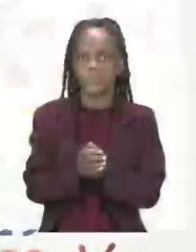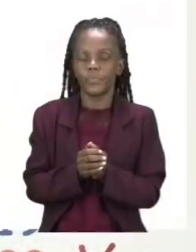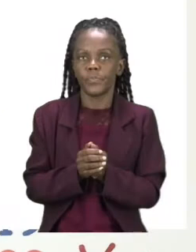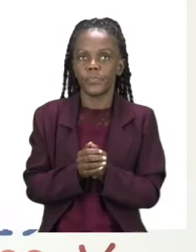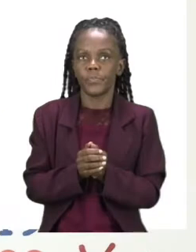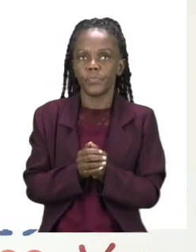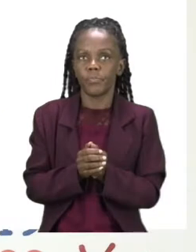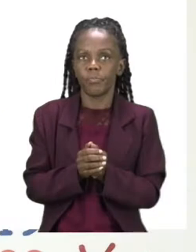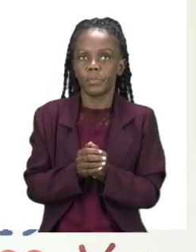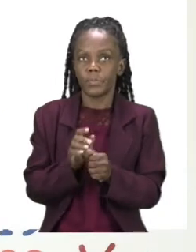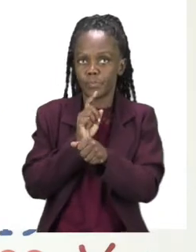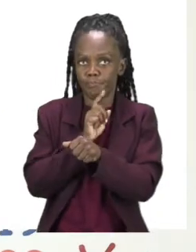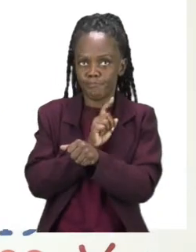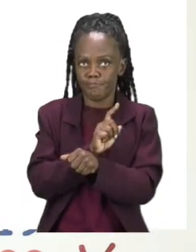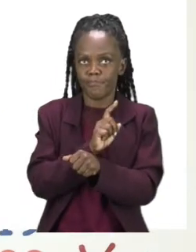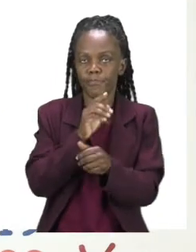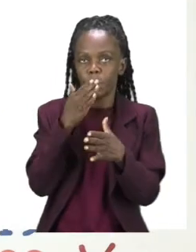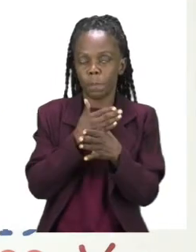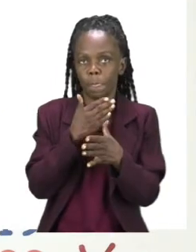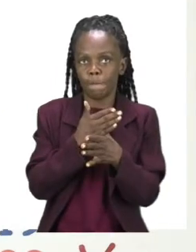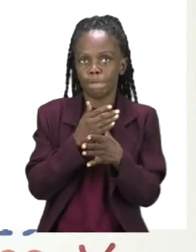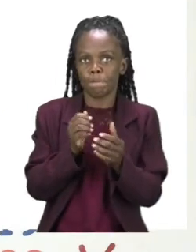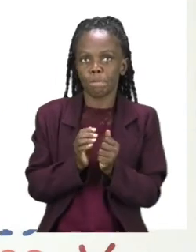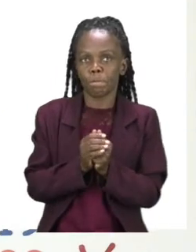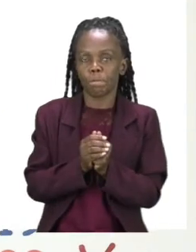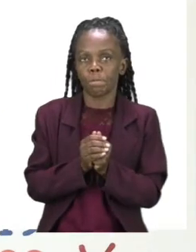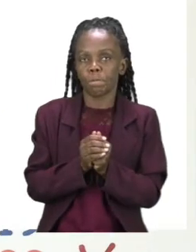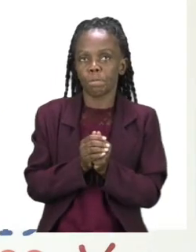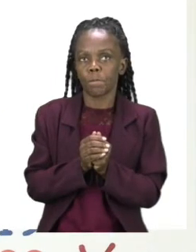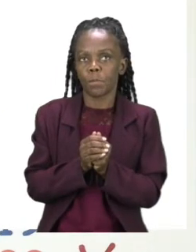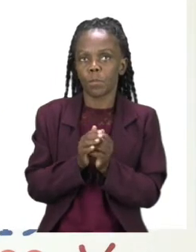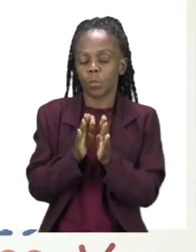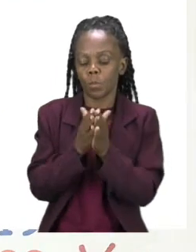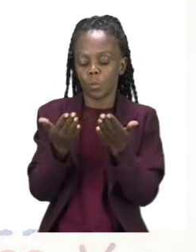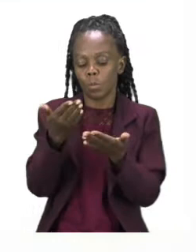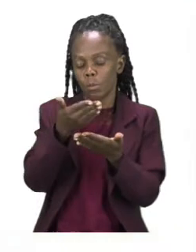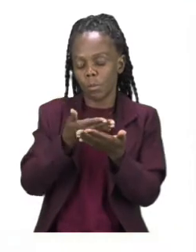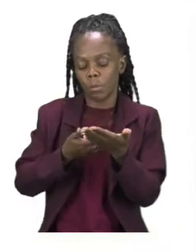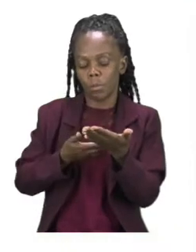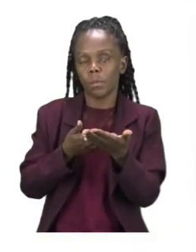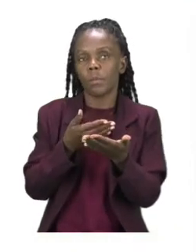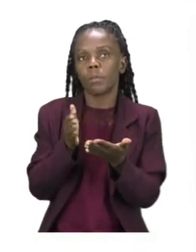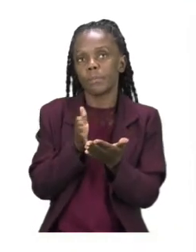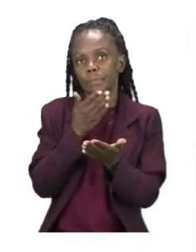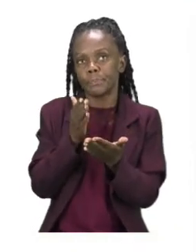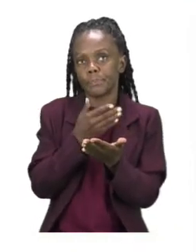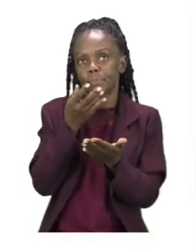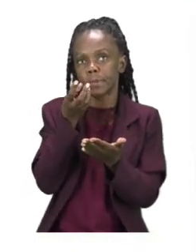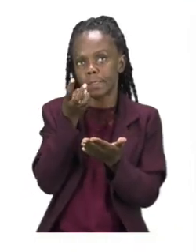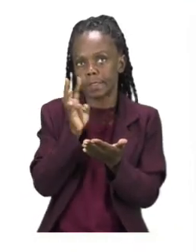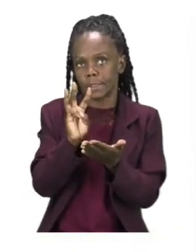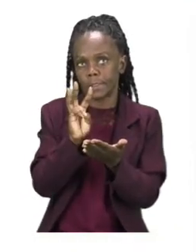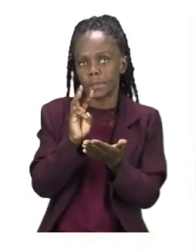For our first exercise, boys and girls, let us turn to page 6. On page